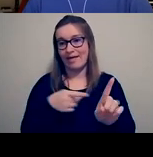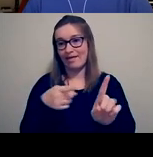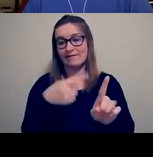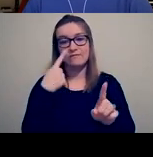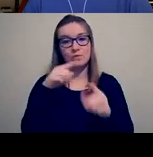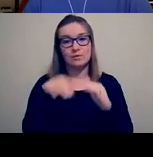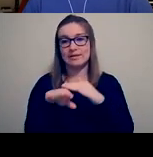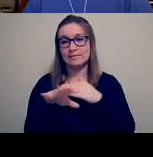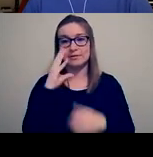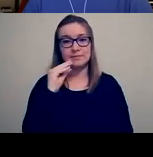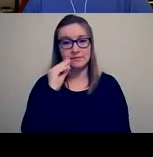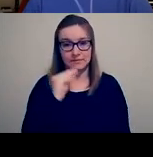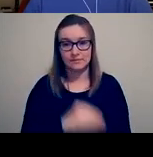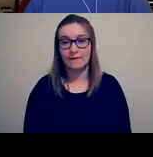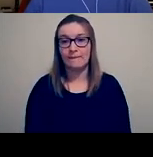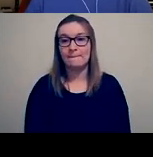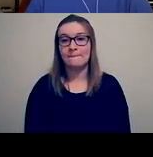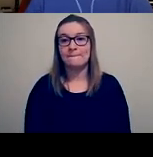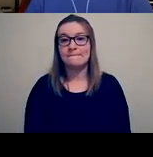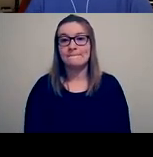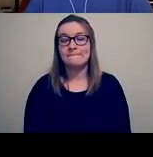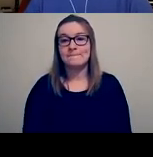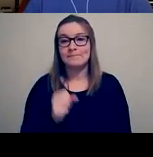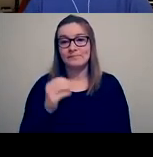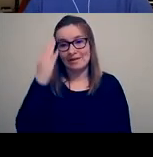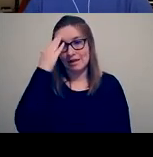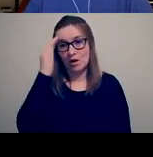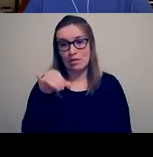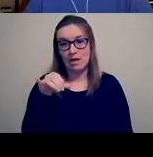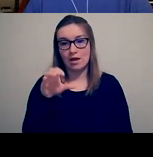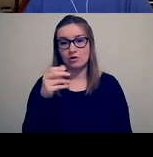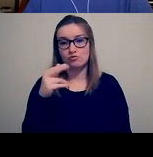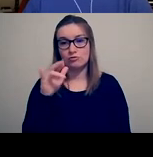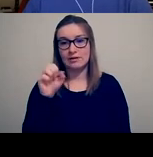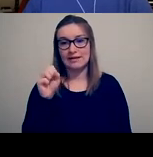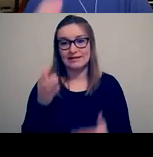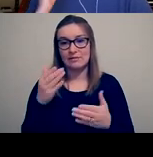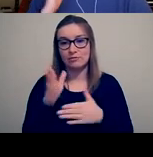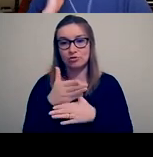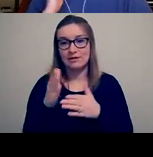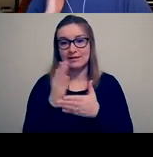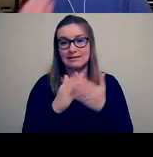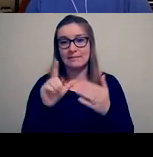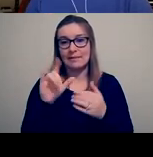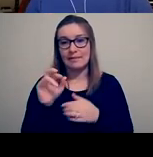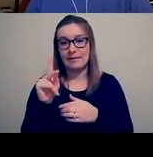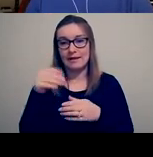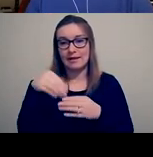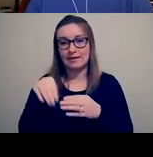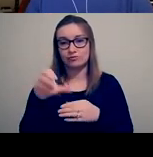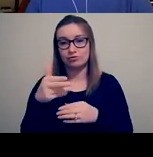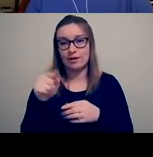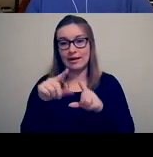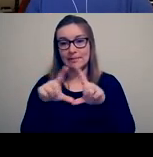experience. So I know that Chris probably shared some links there in the chat about that. And